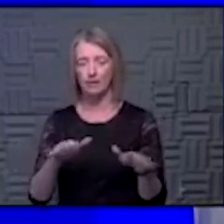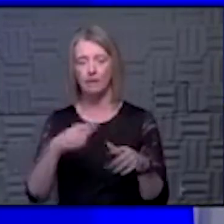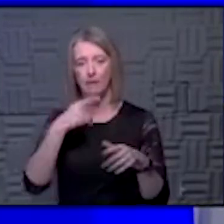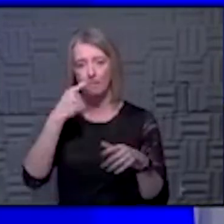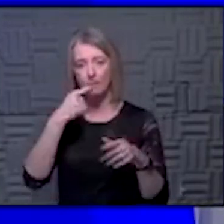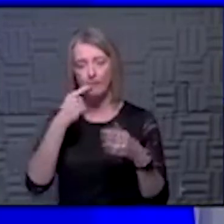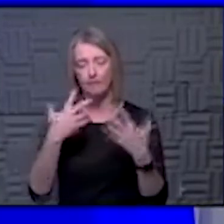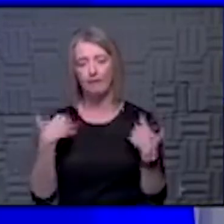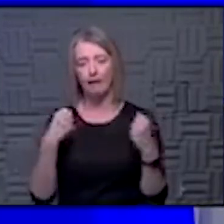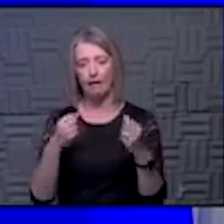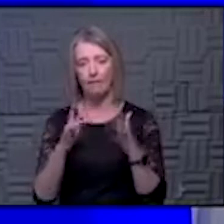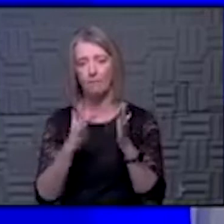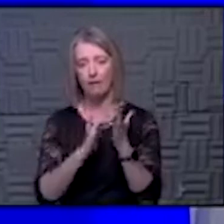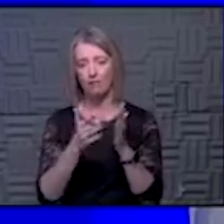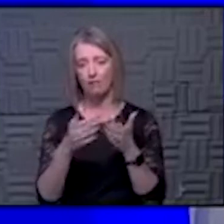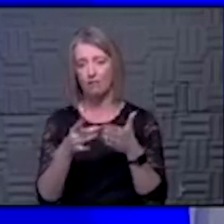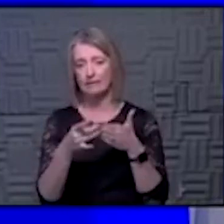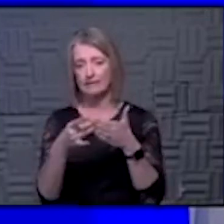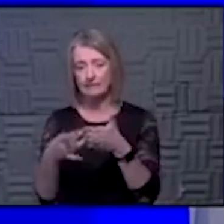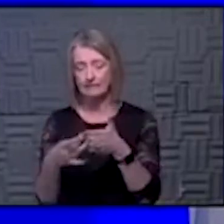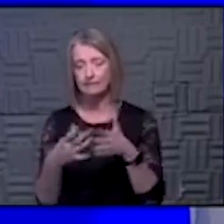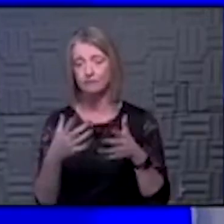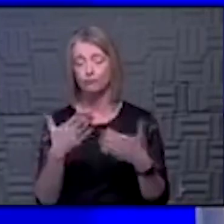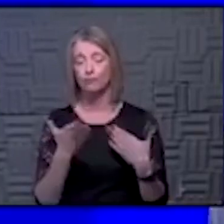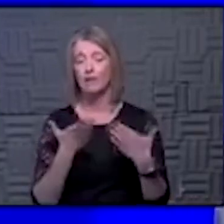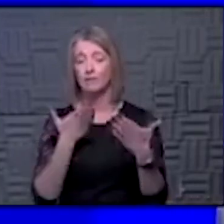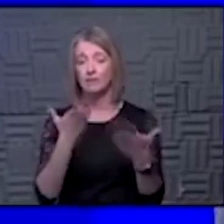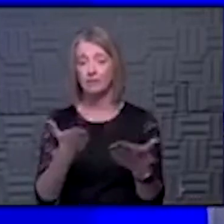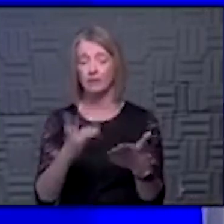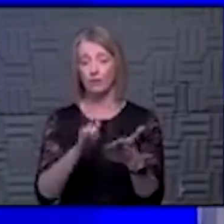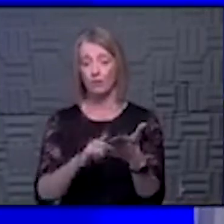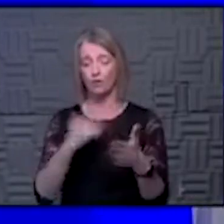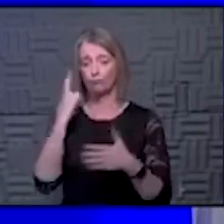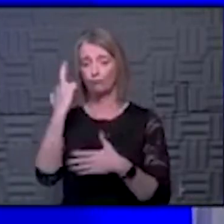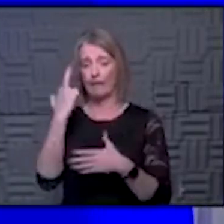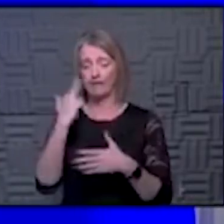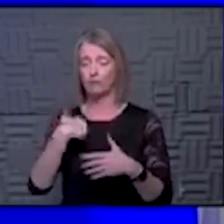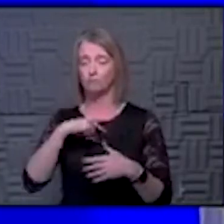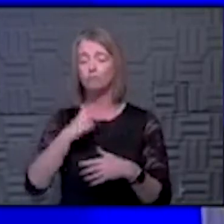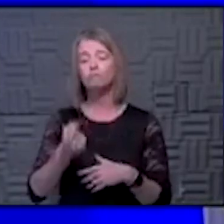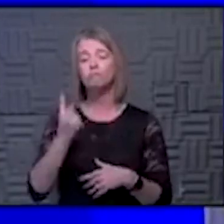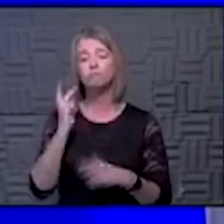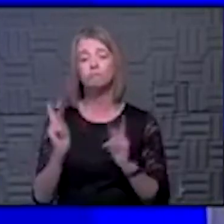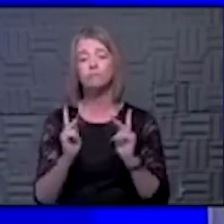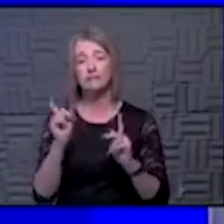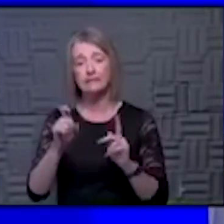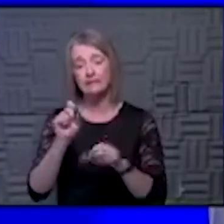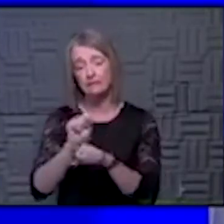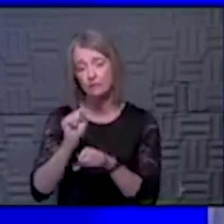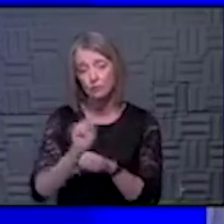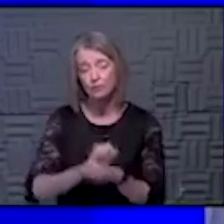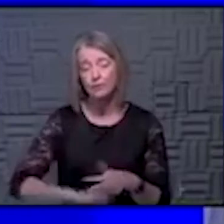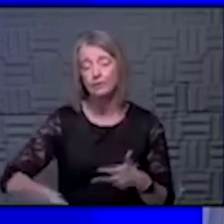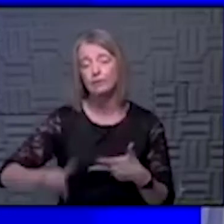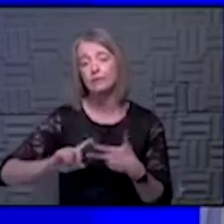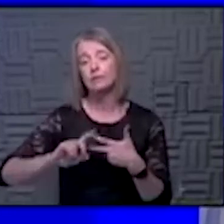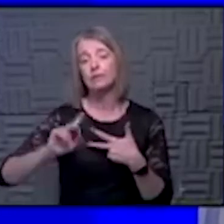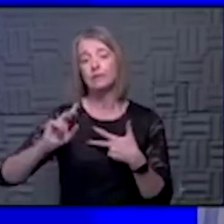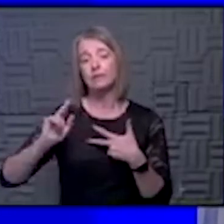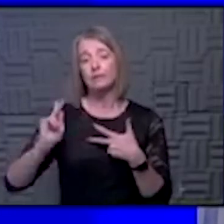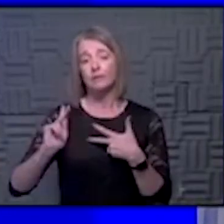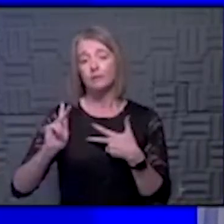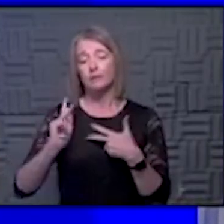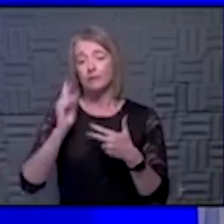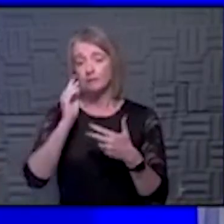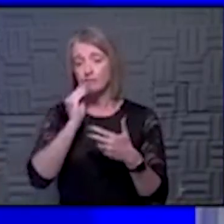public health and medical guidance and recommendations, and what is the reality. We understand that people need to work. We need everybody to